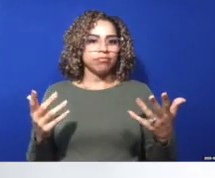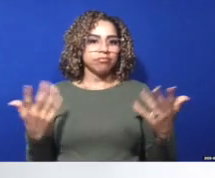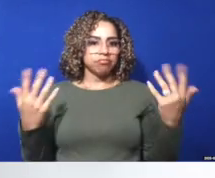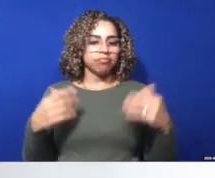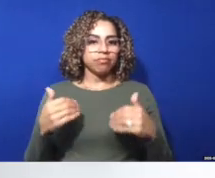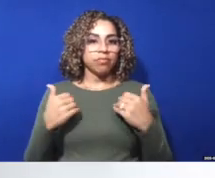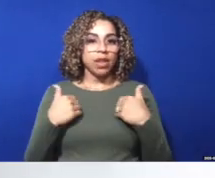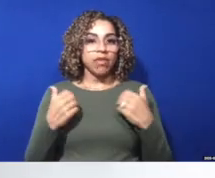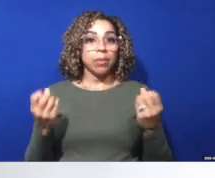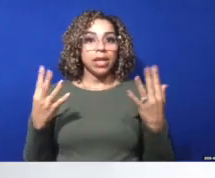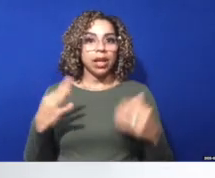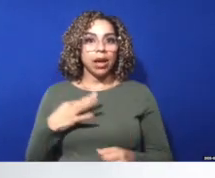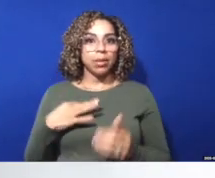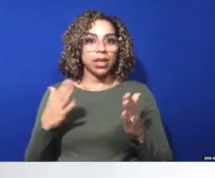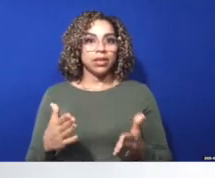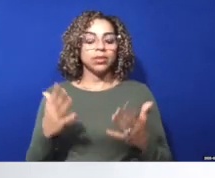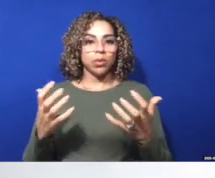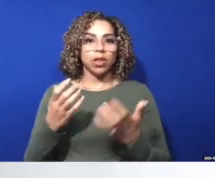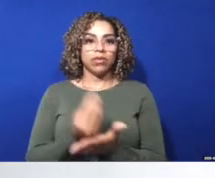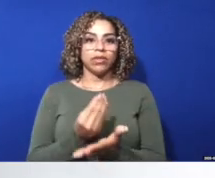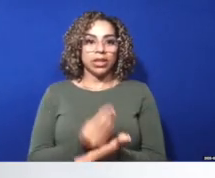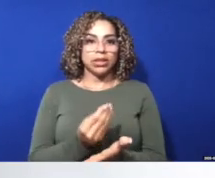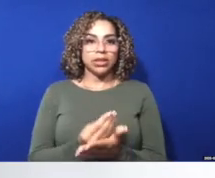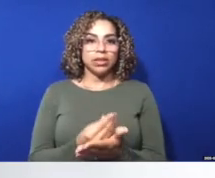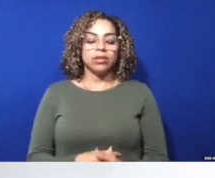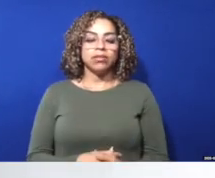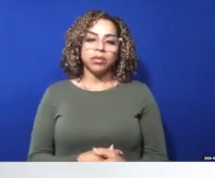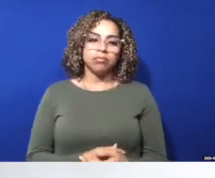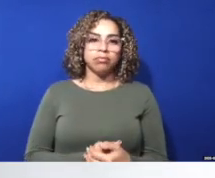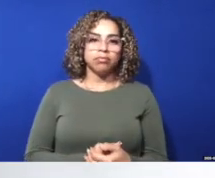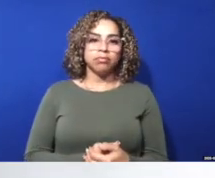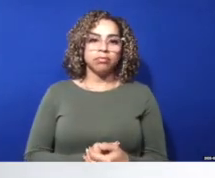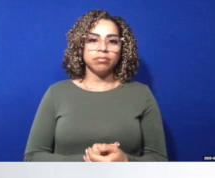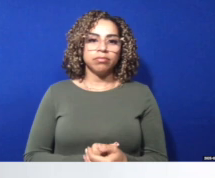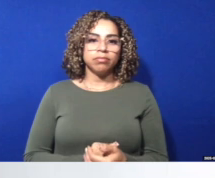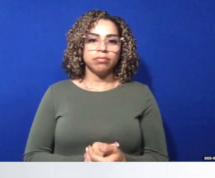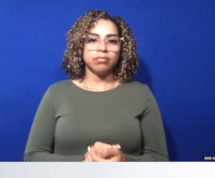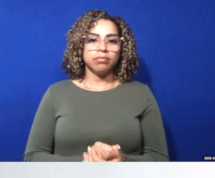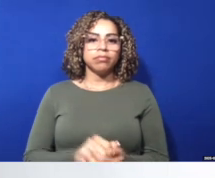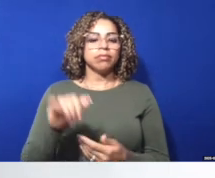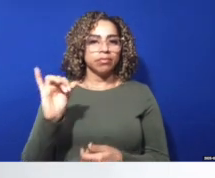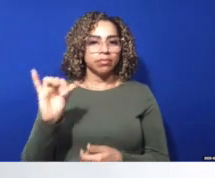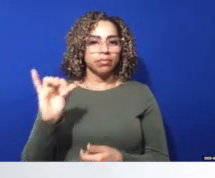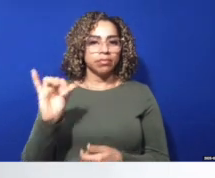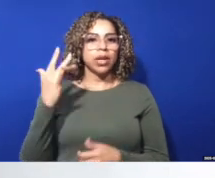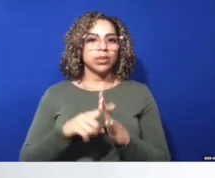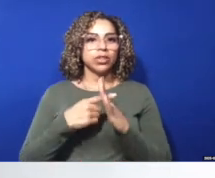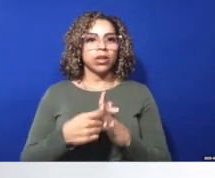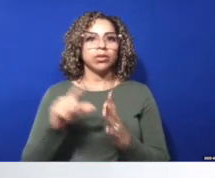lot of applicants trying to get the funding. So that's kind of why we started with